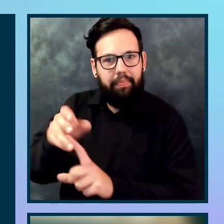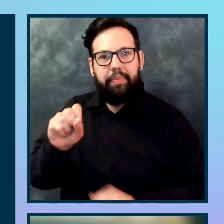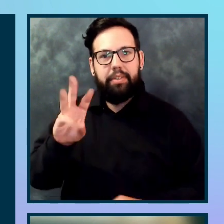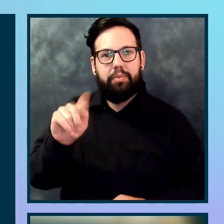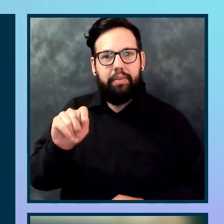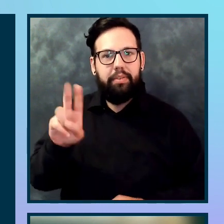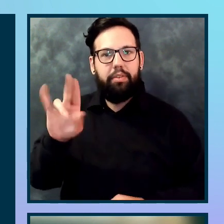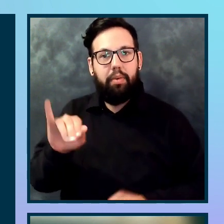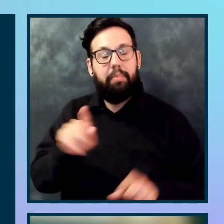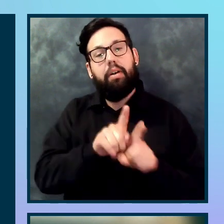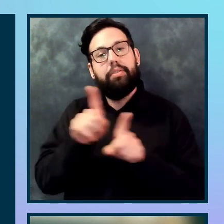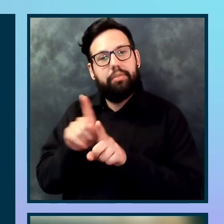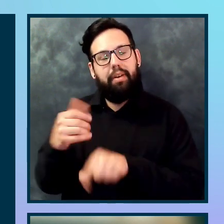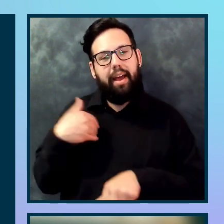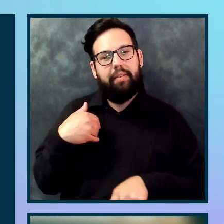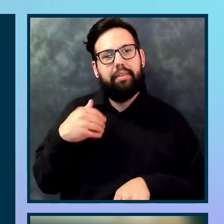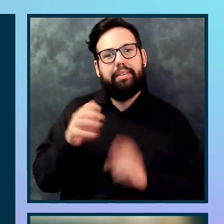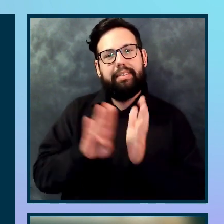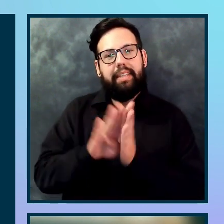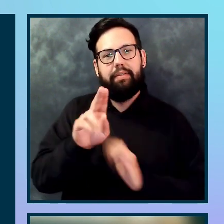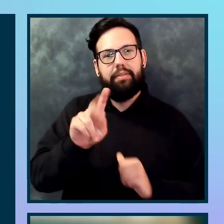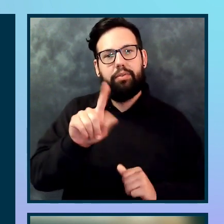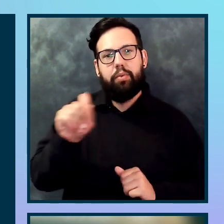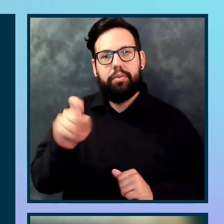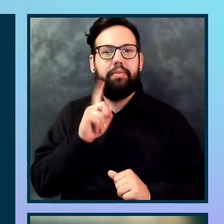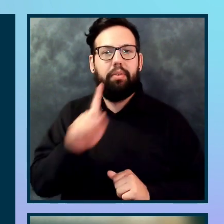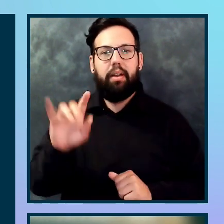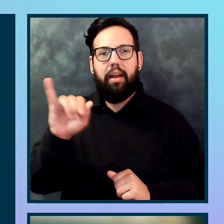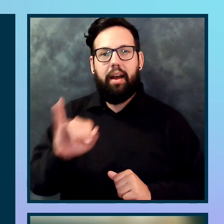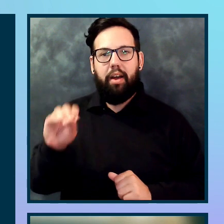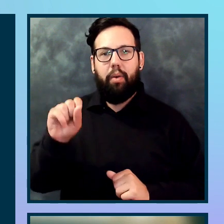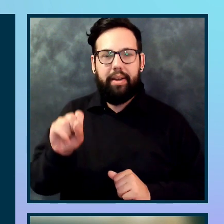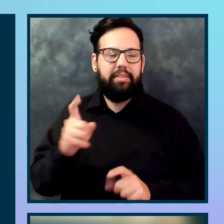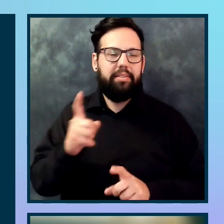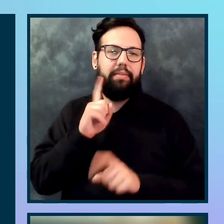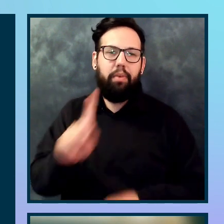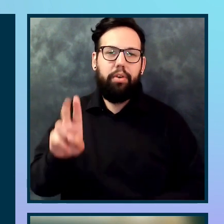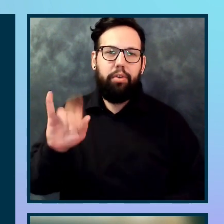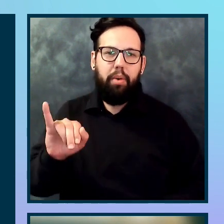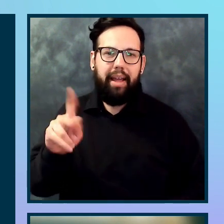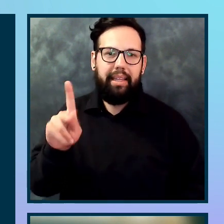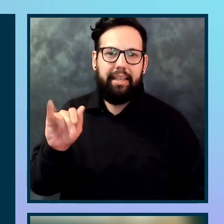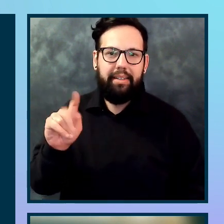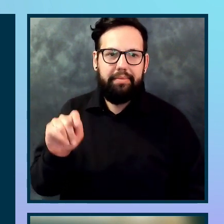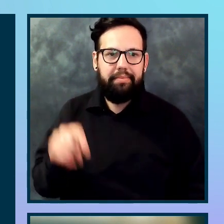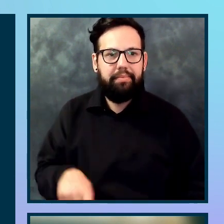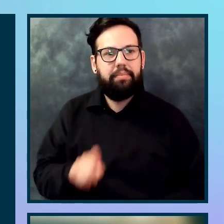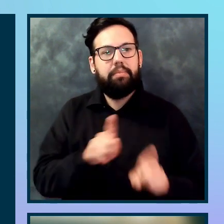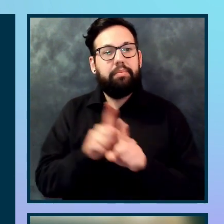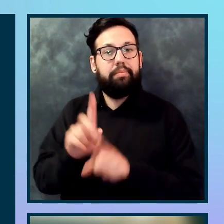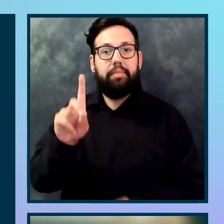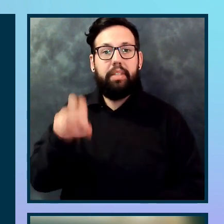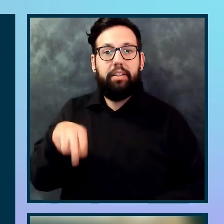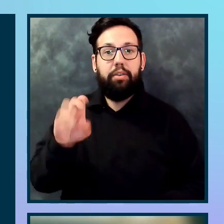got Axe DevTools for iOS, which is just for UIKit. Deque can also help with manual assessments